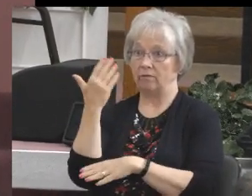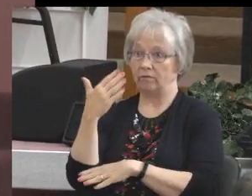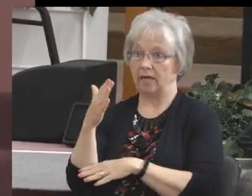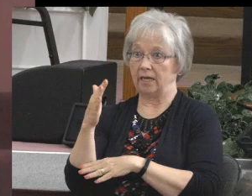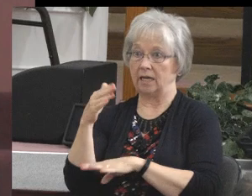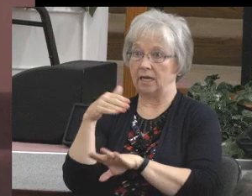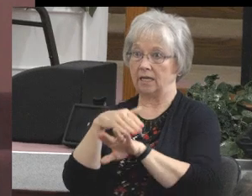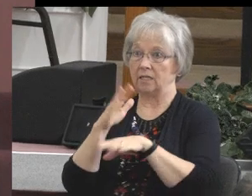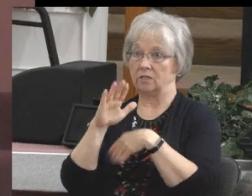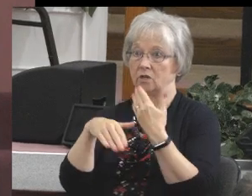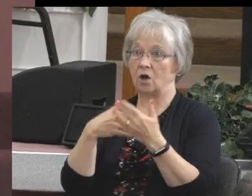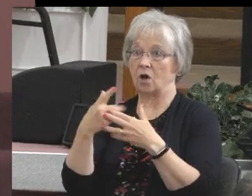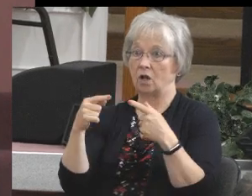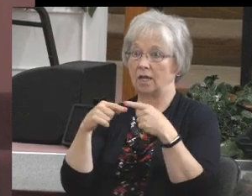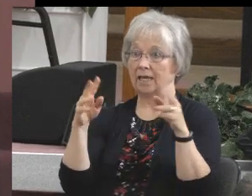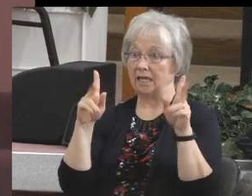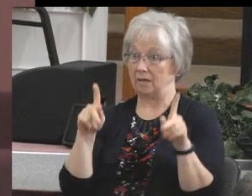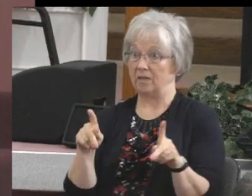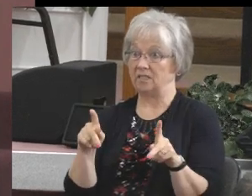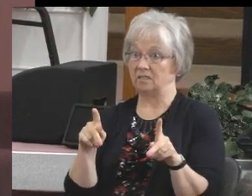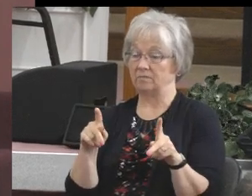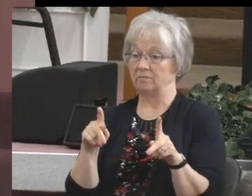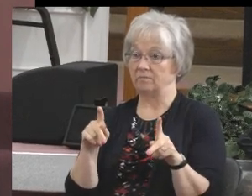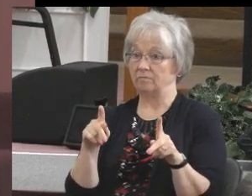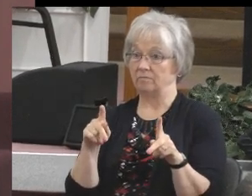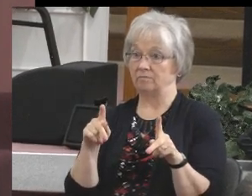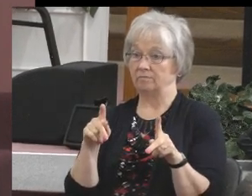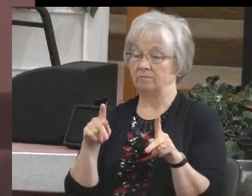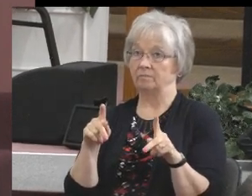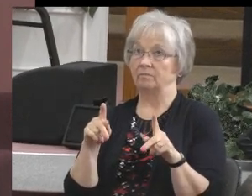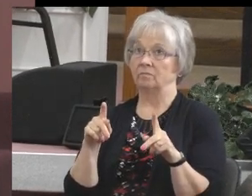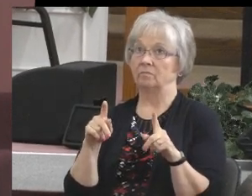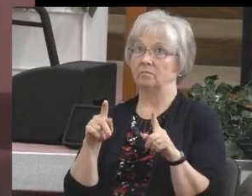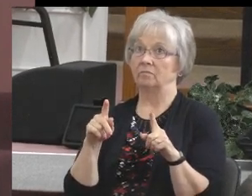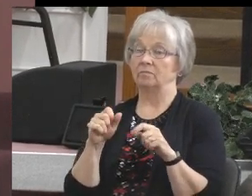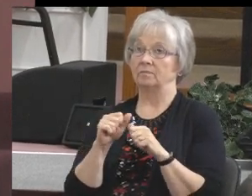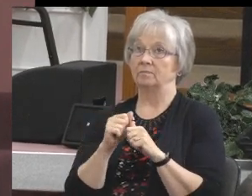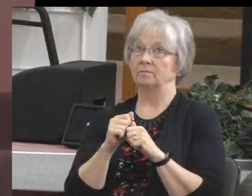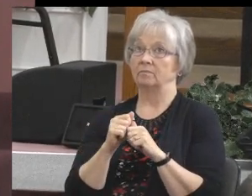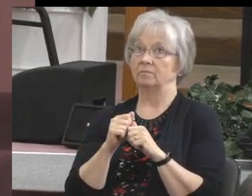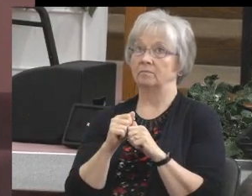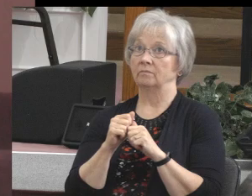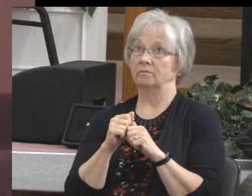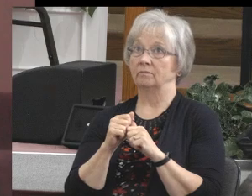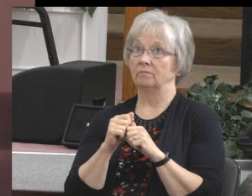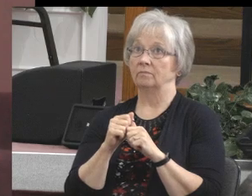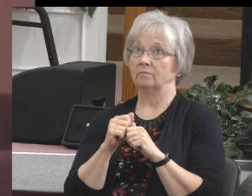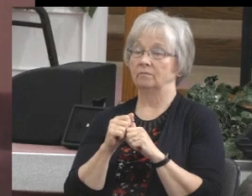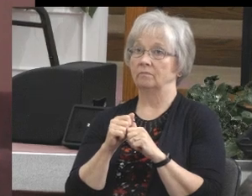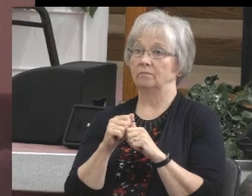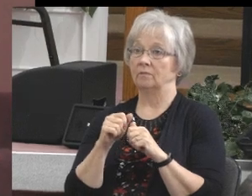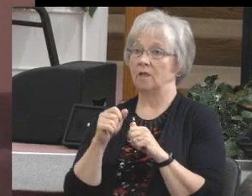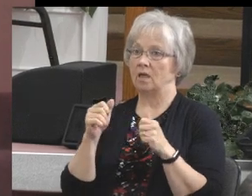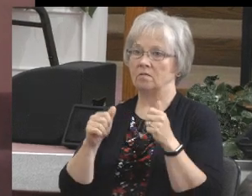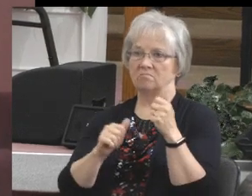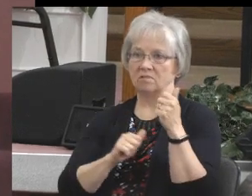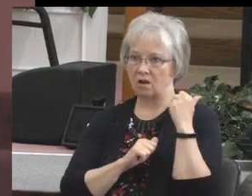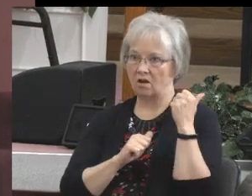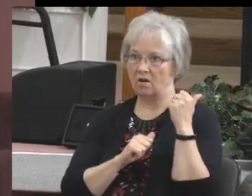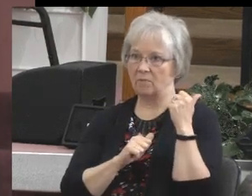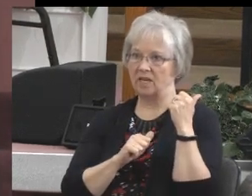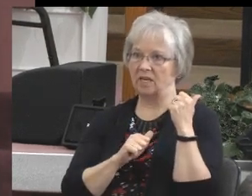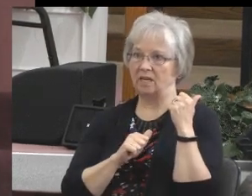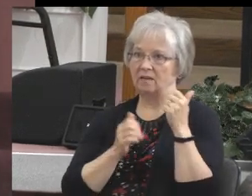whether they be found within or without the boundaries of our republic. The Army, the Navy, the Air Force,